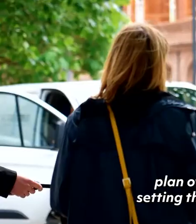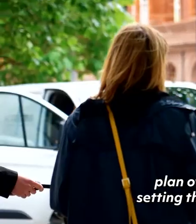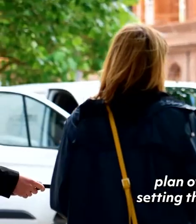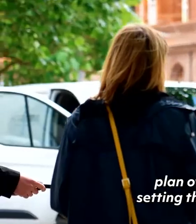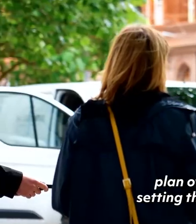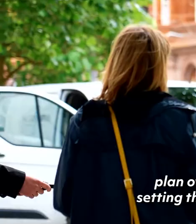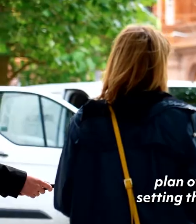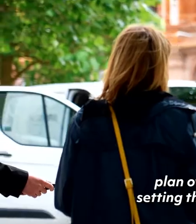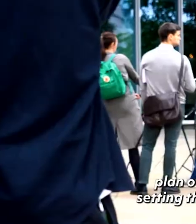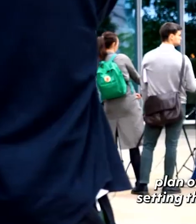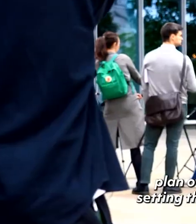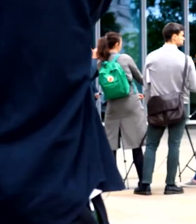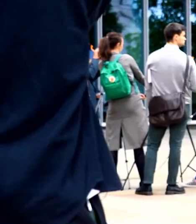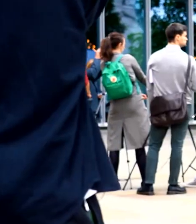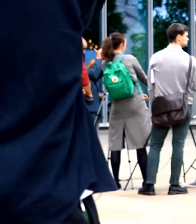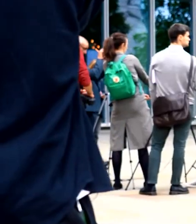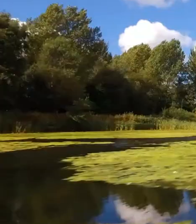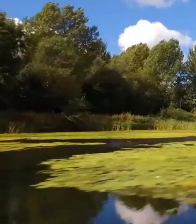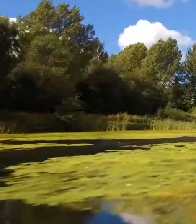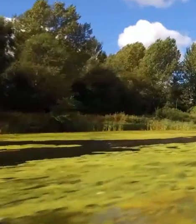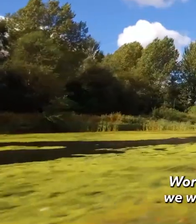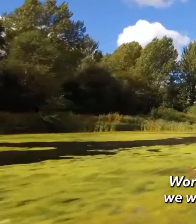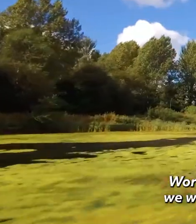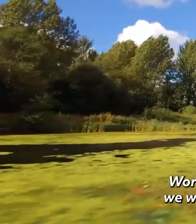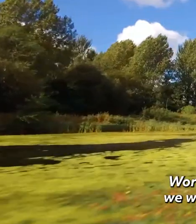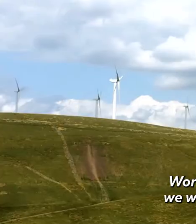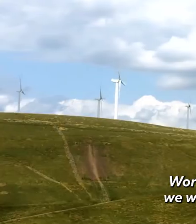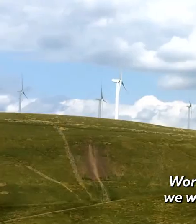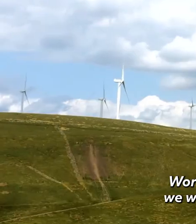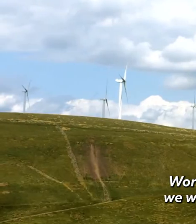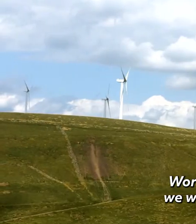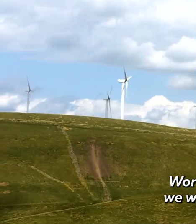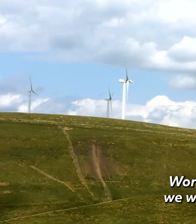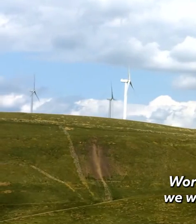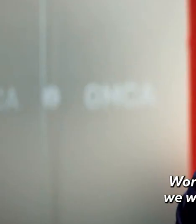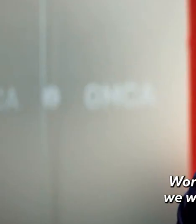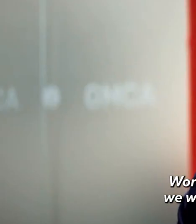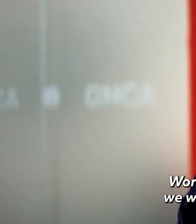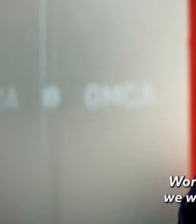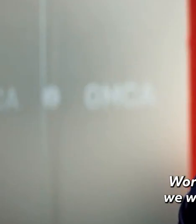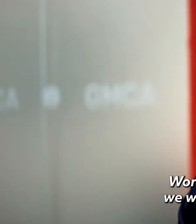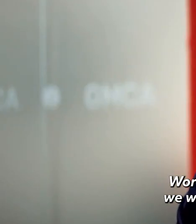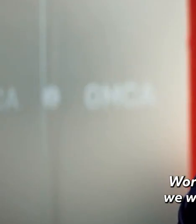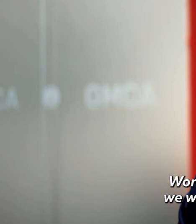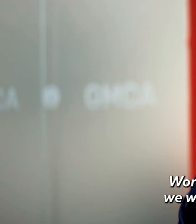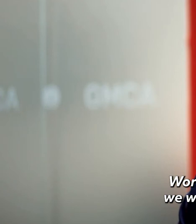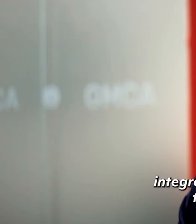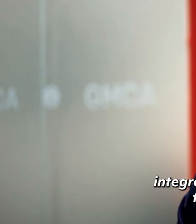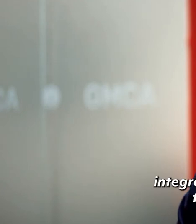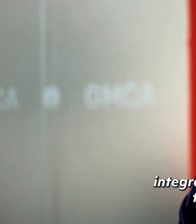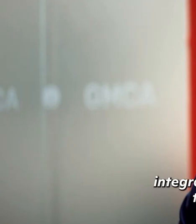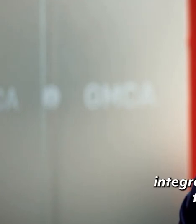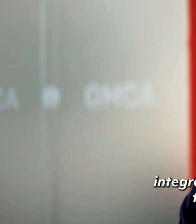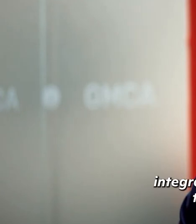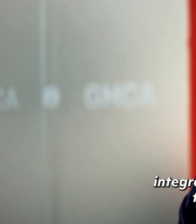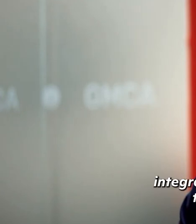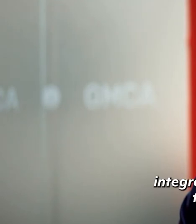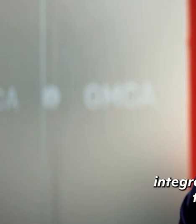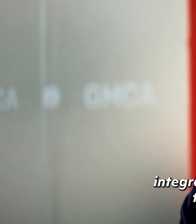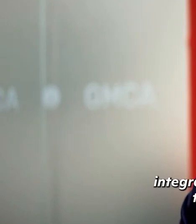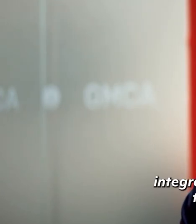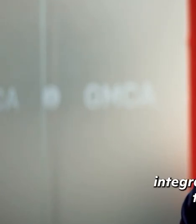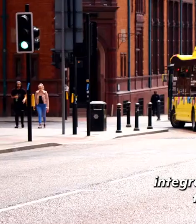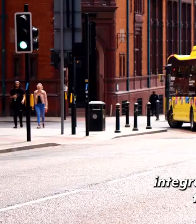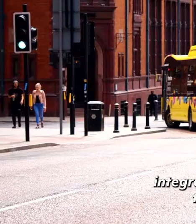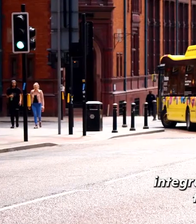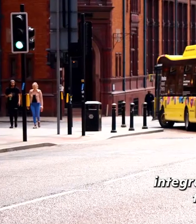the standard for others to follow. Working with the government, we want to bring a London-style integrated public